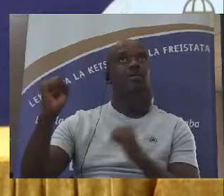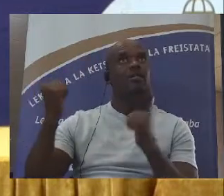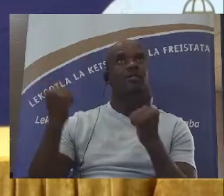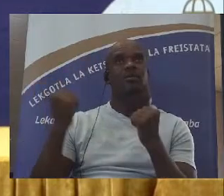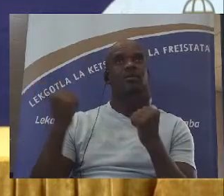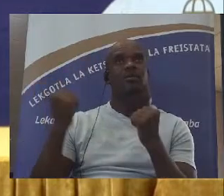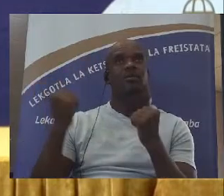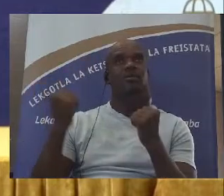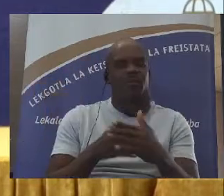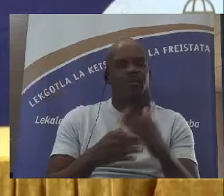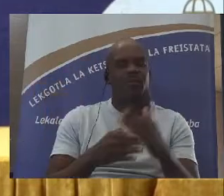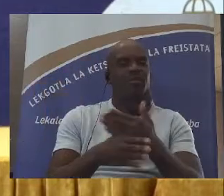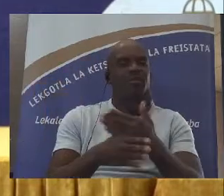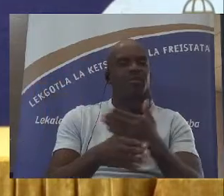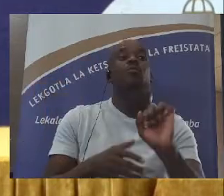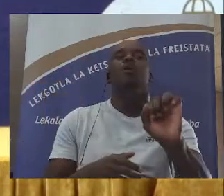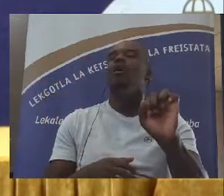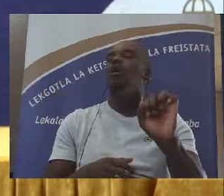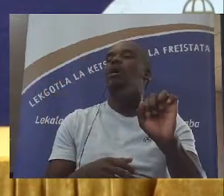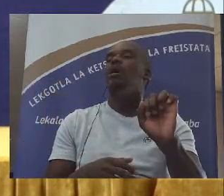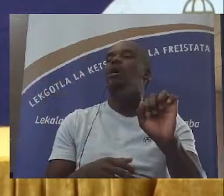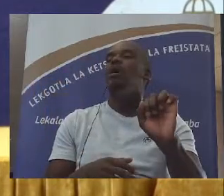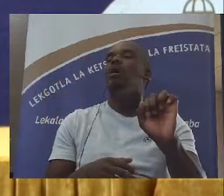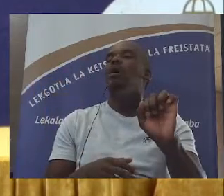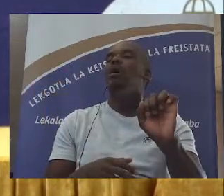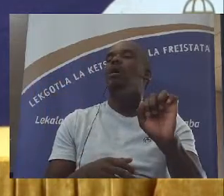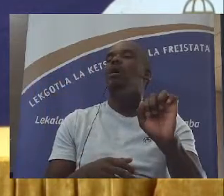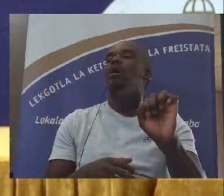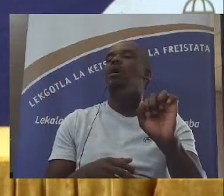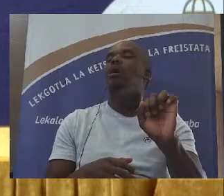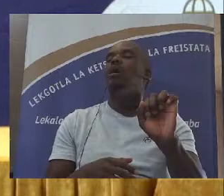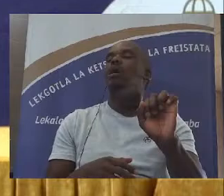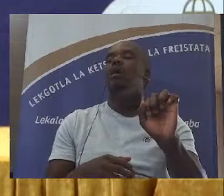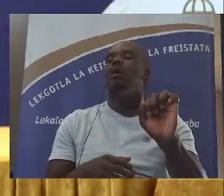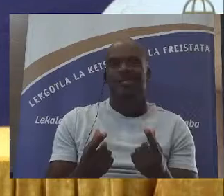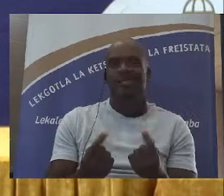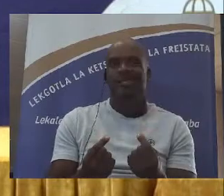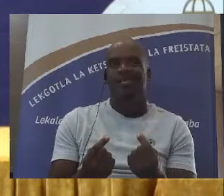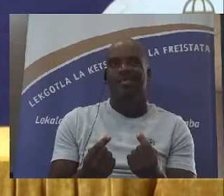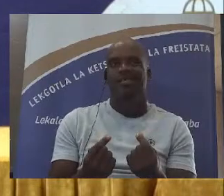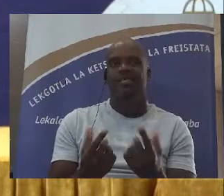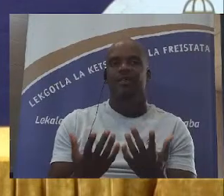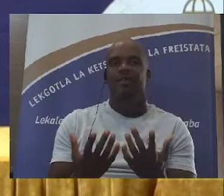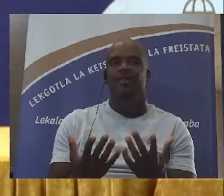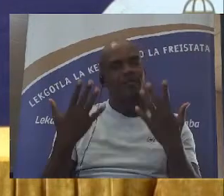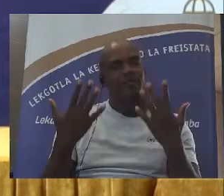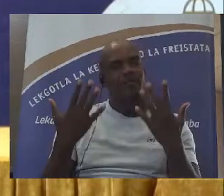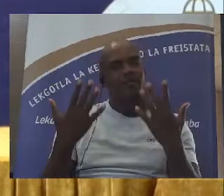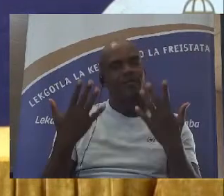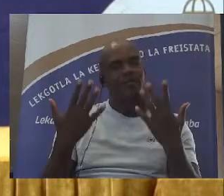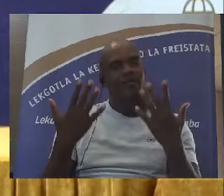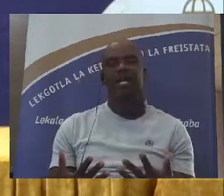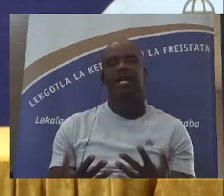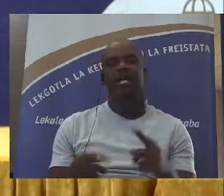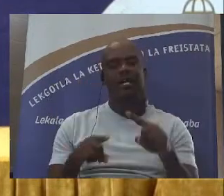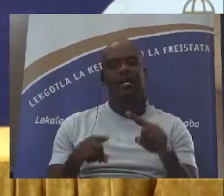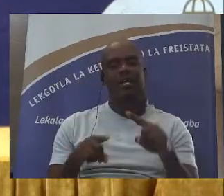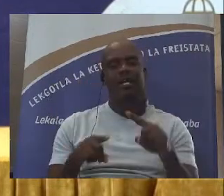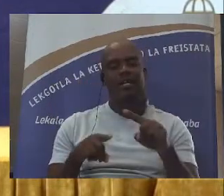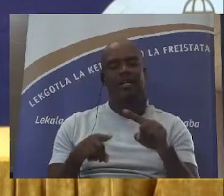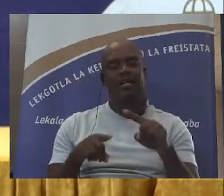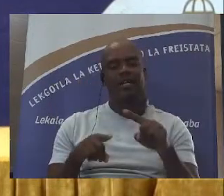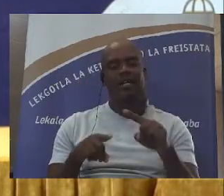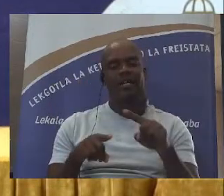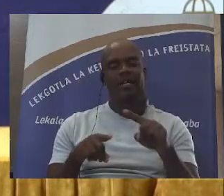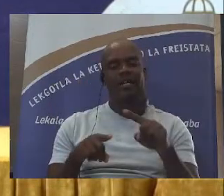Ombud can only do what is intended to do, and that is to help small business to get access to justice, so that it doesn't become